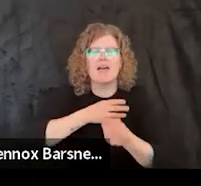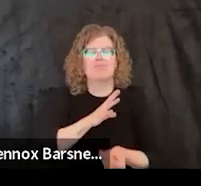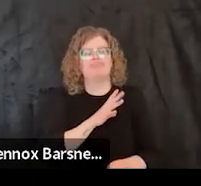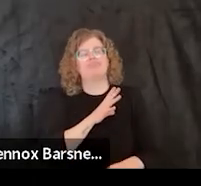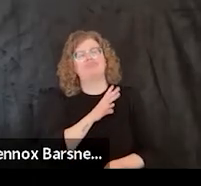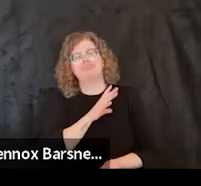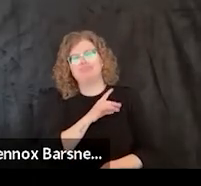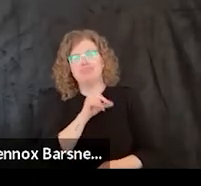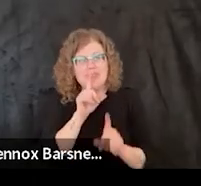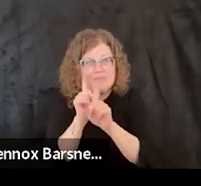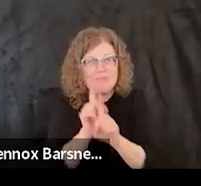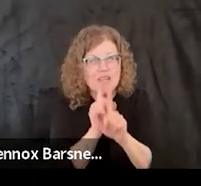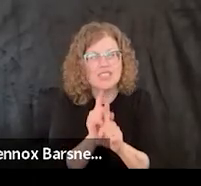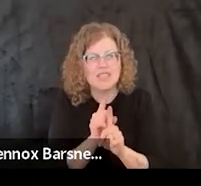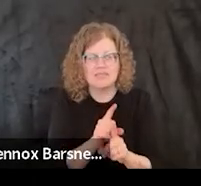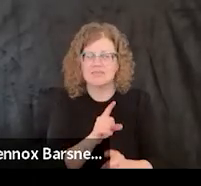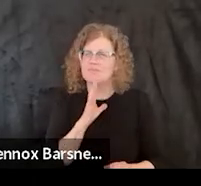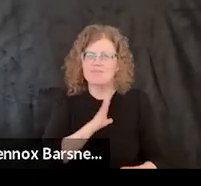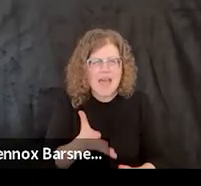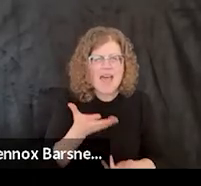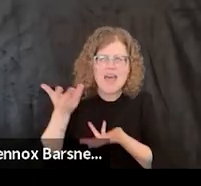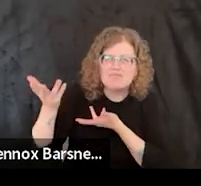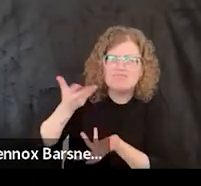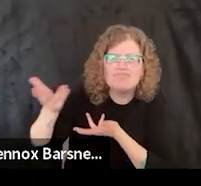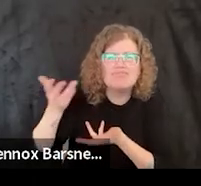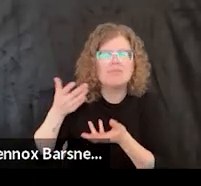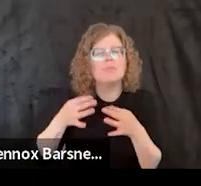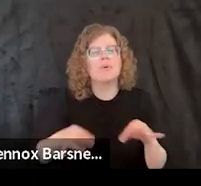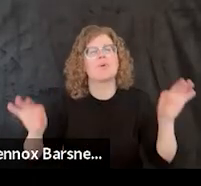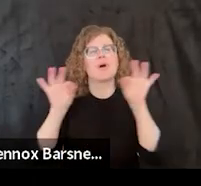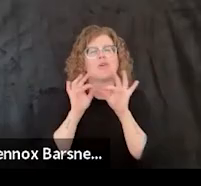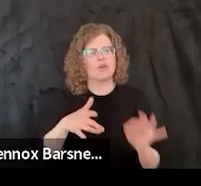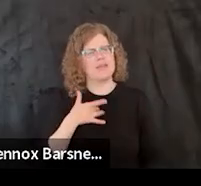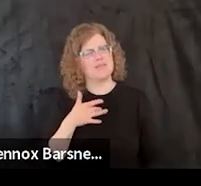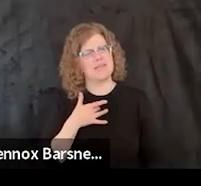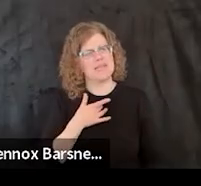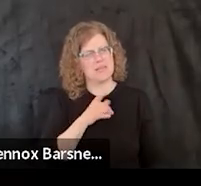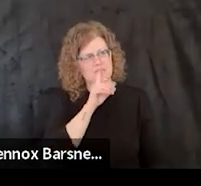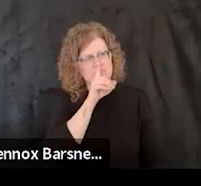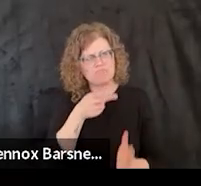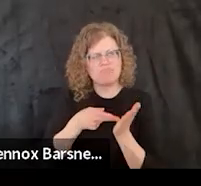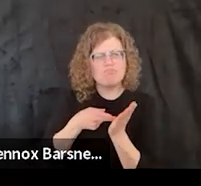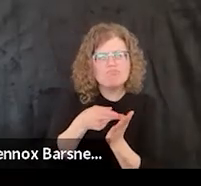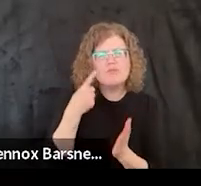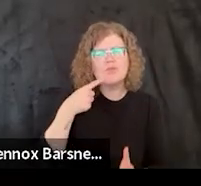of engagement or sharing. Consider what feels most authentic and meaningful to you.